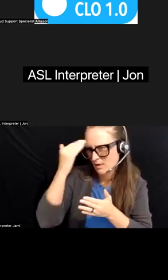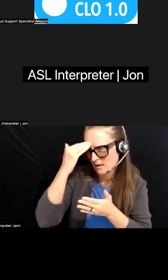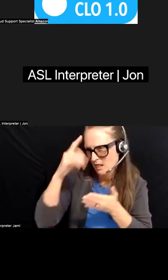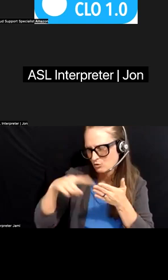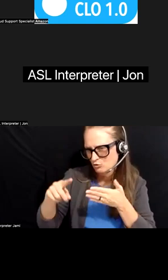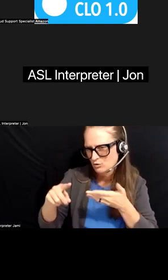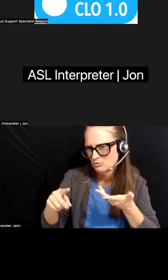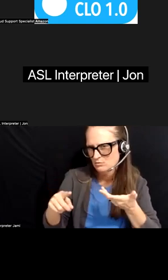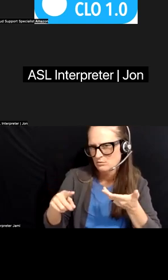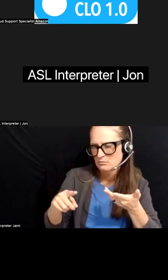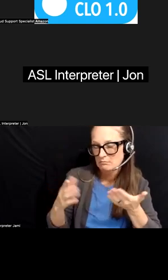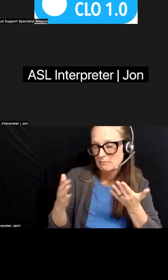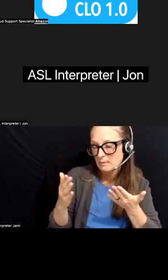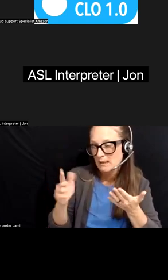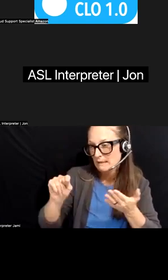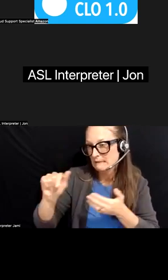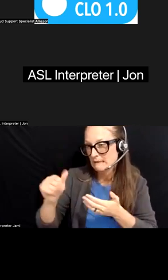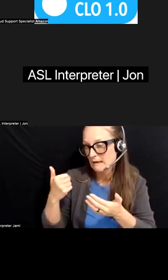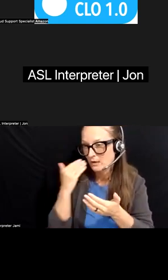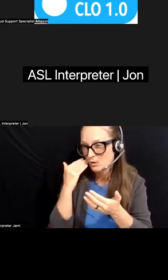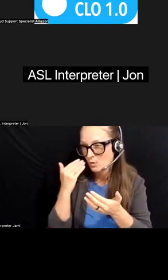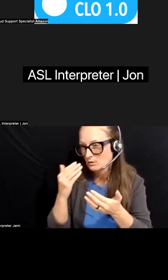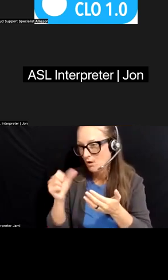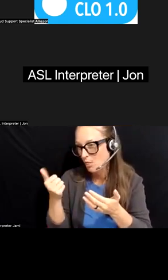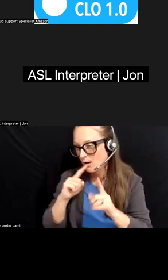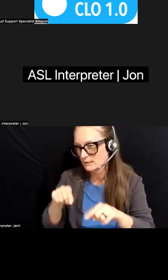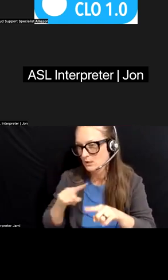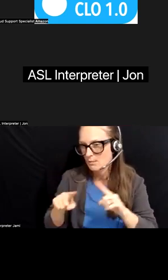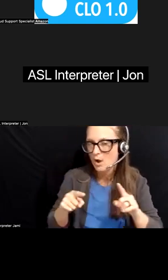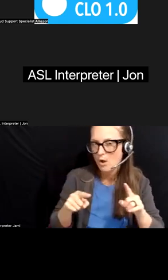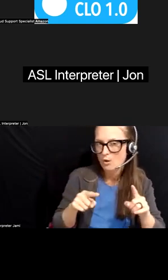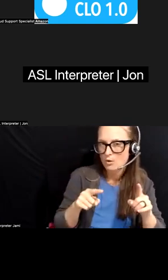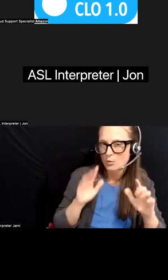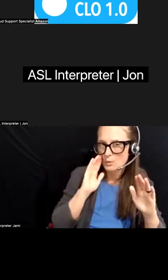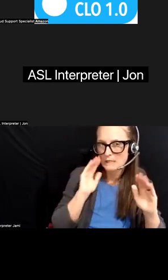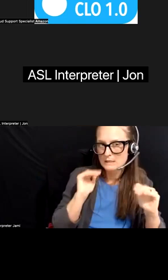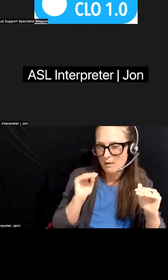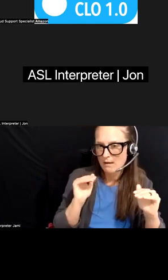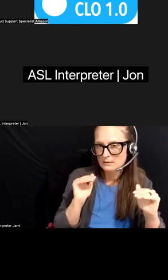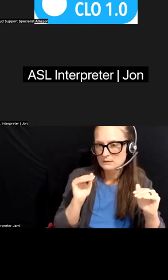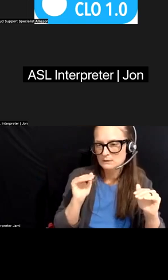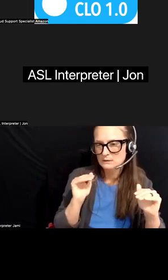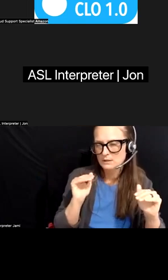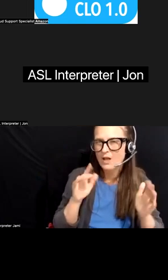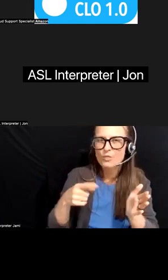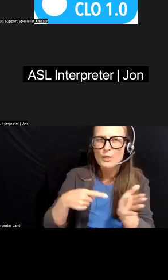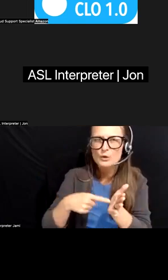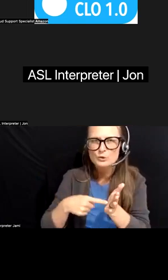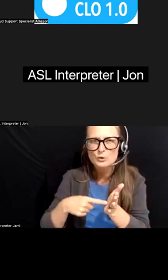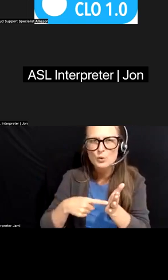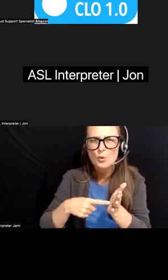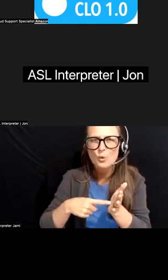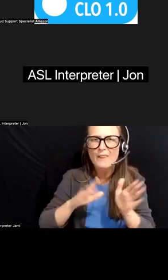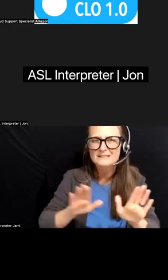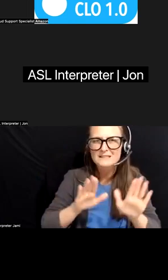an accurate answer, we're expecting that once this coverage happens, they're actually due on the Sunday of each